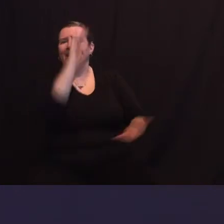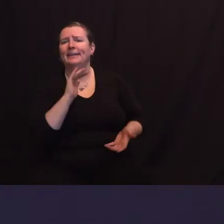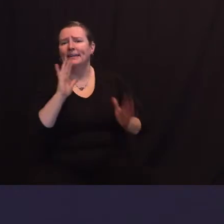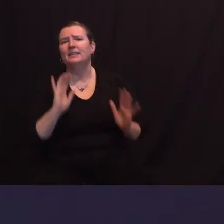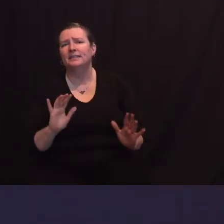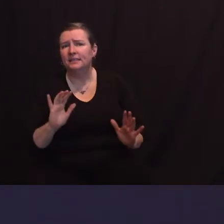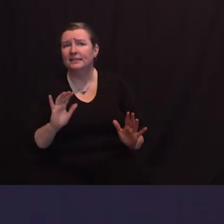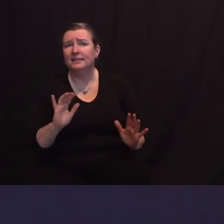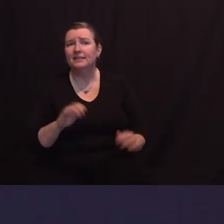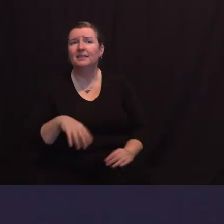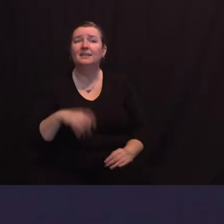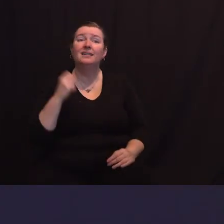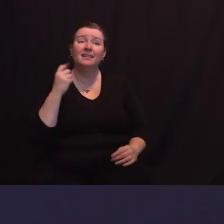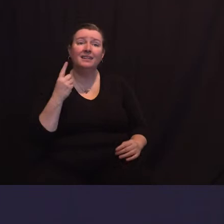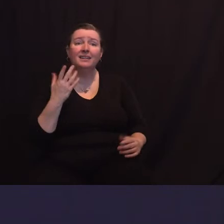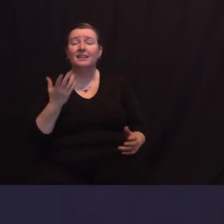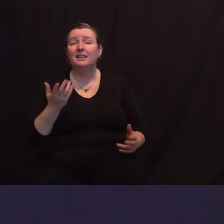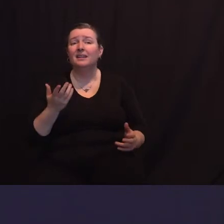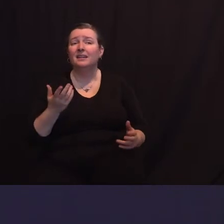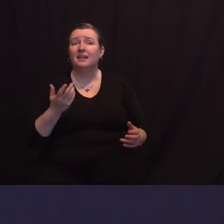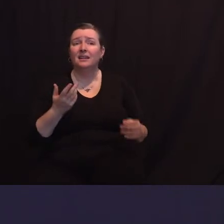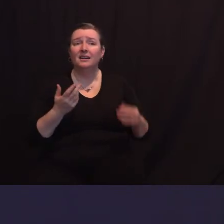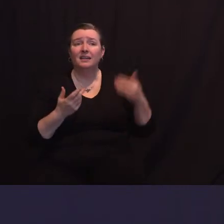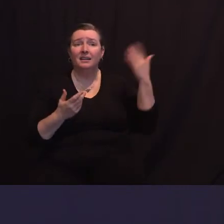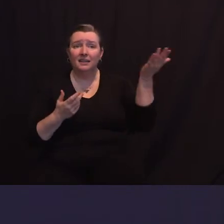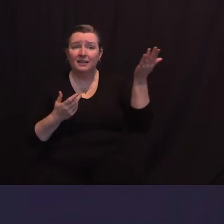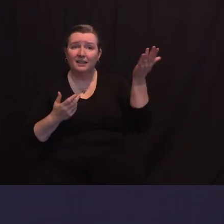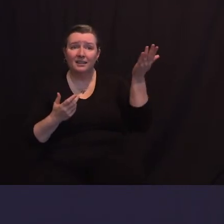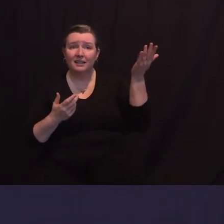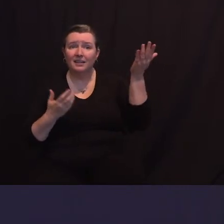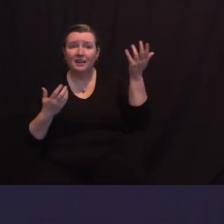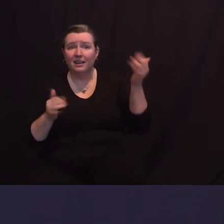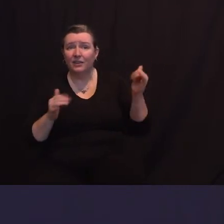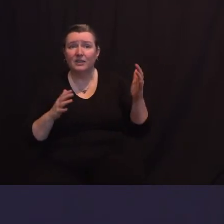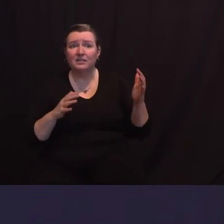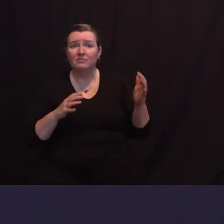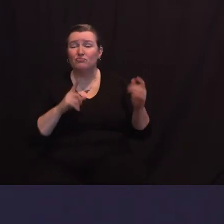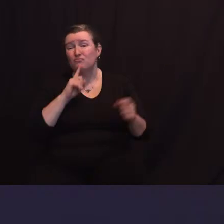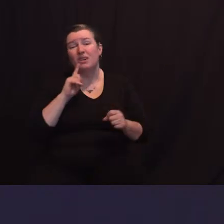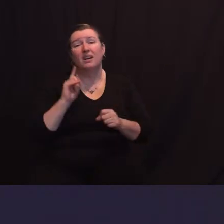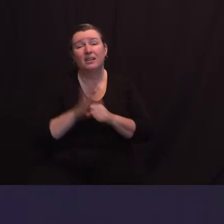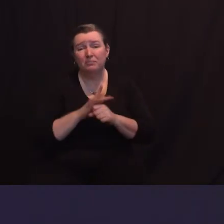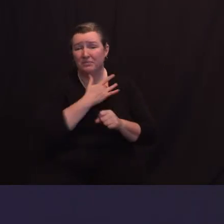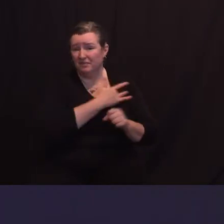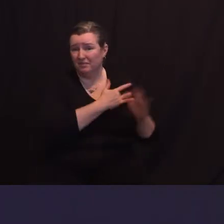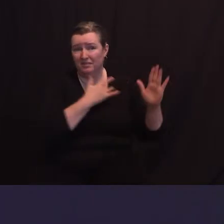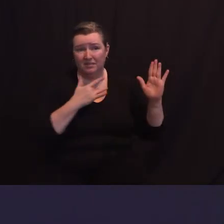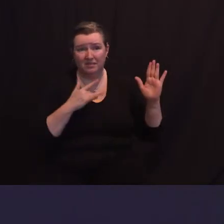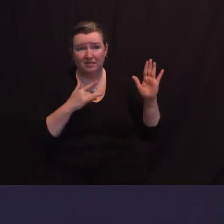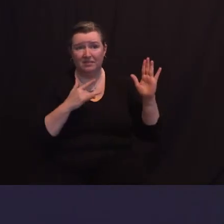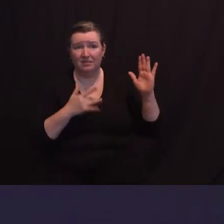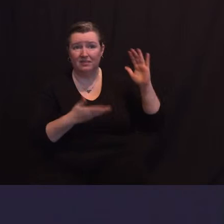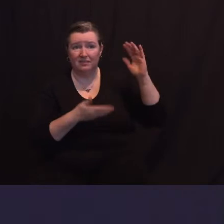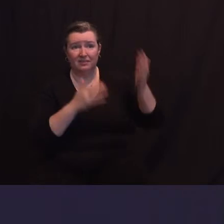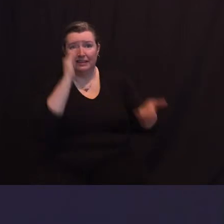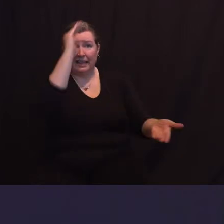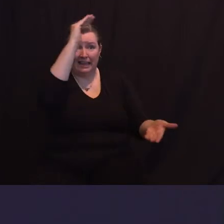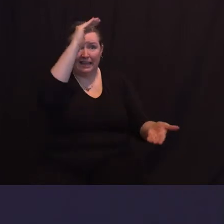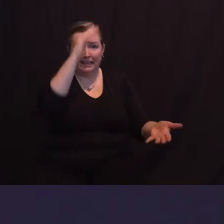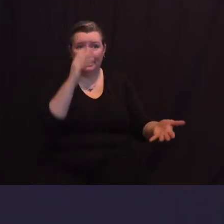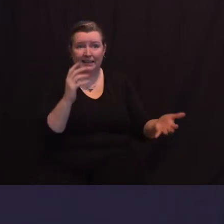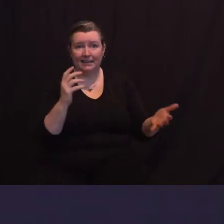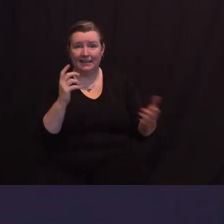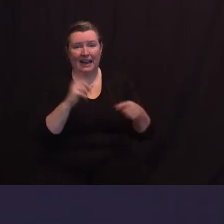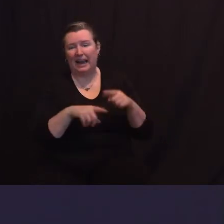to give us some level and then not have the confidence that they can continue to meet that level week in and week